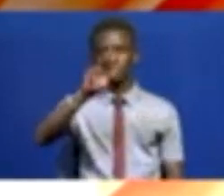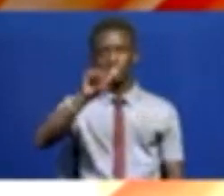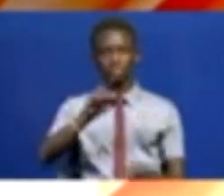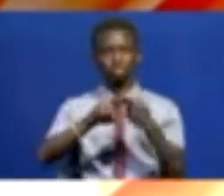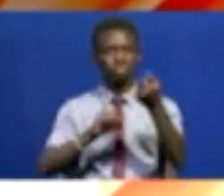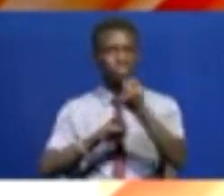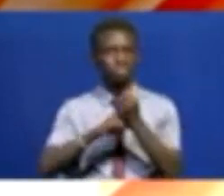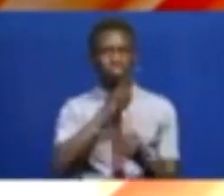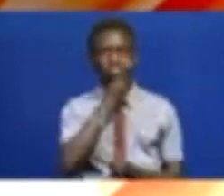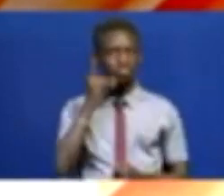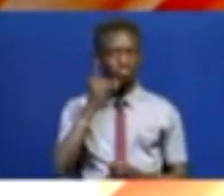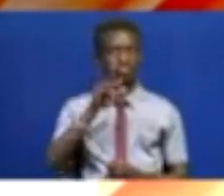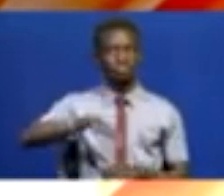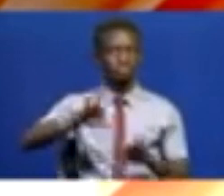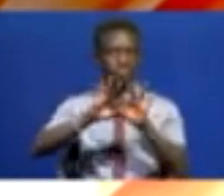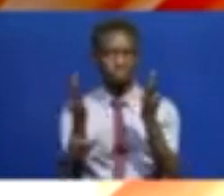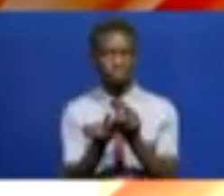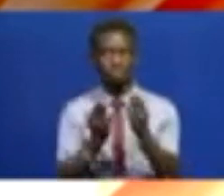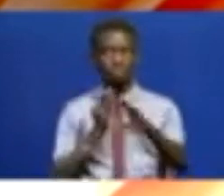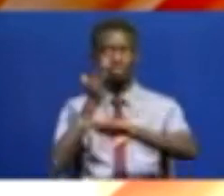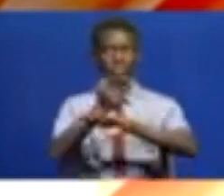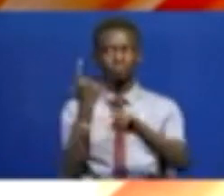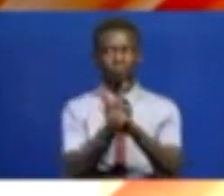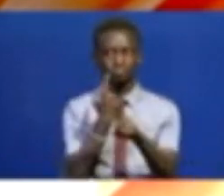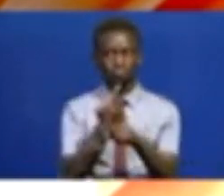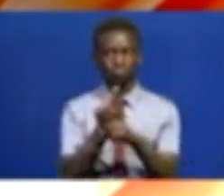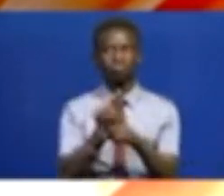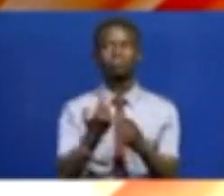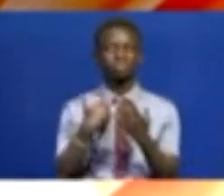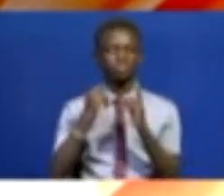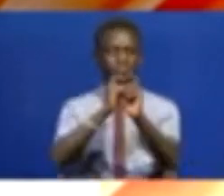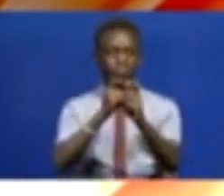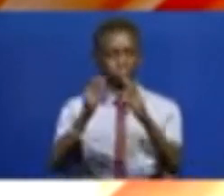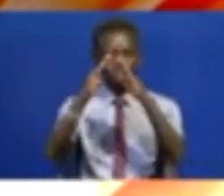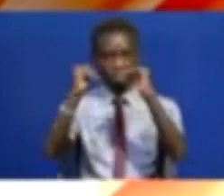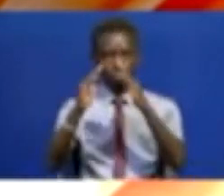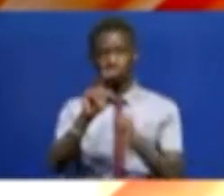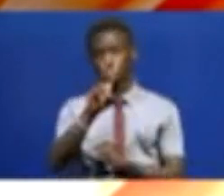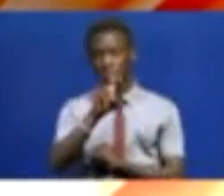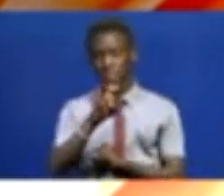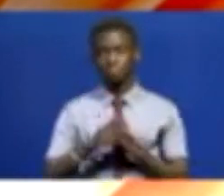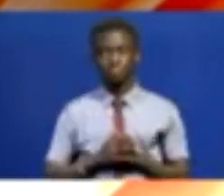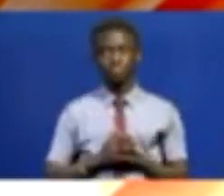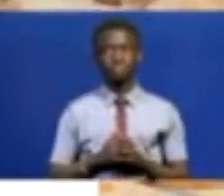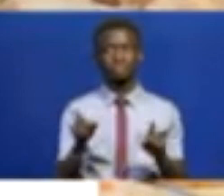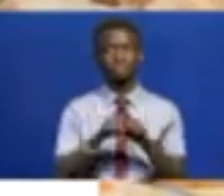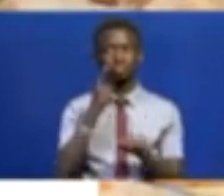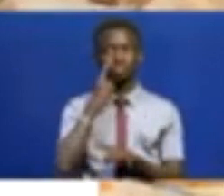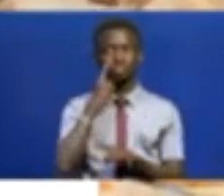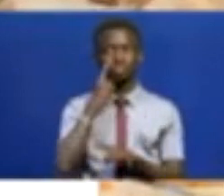families. Over 100 goats have been distributed to over 20 households in the program. The authority's resilience officer,